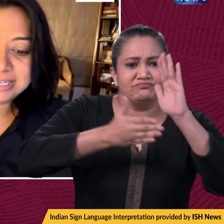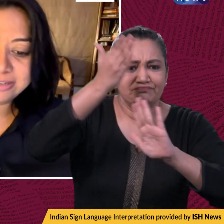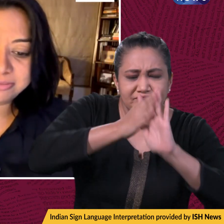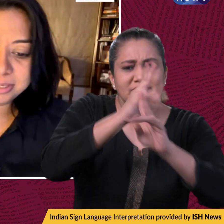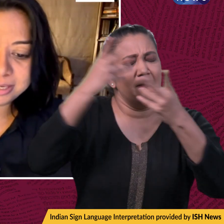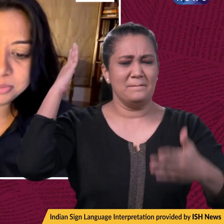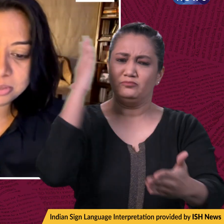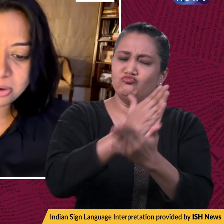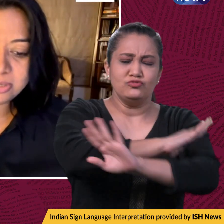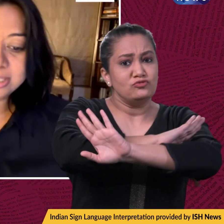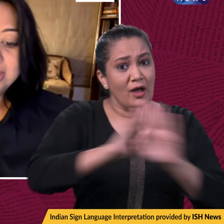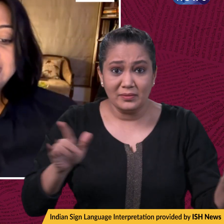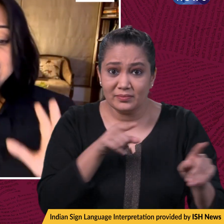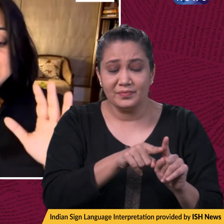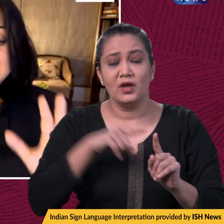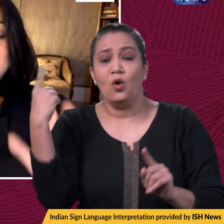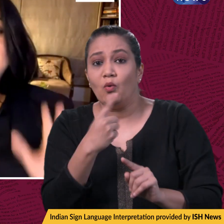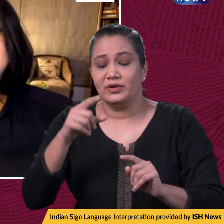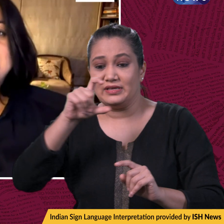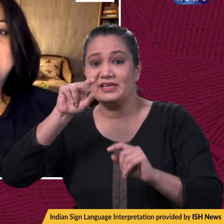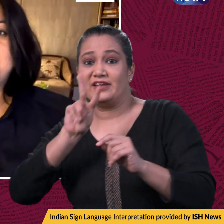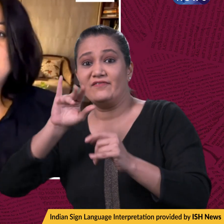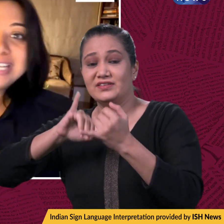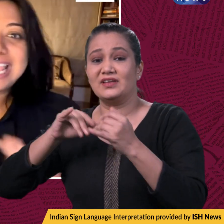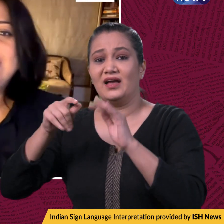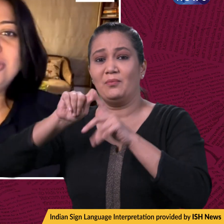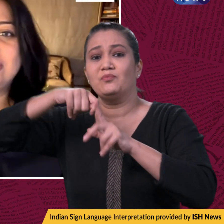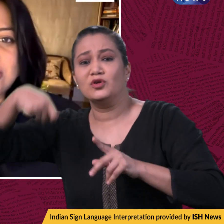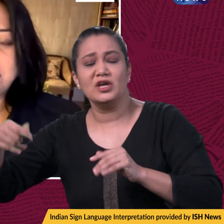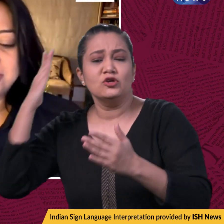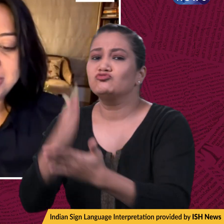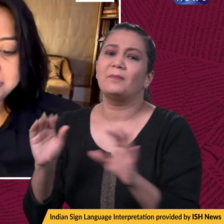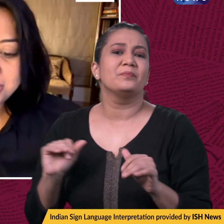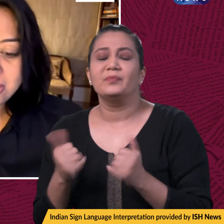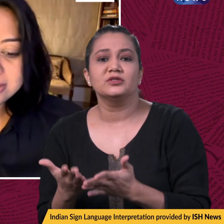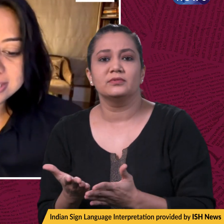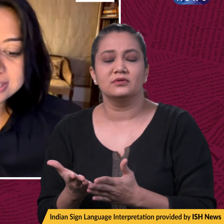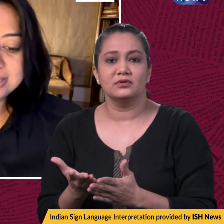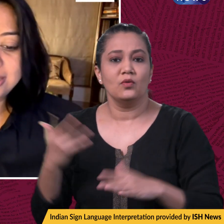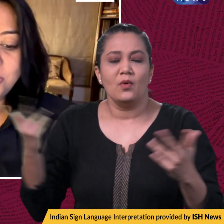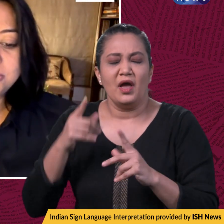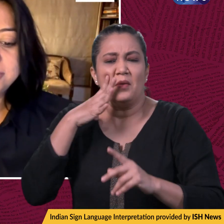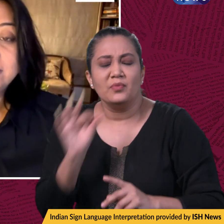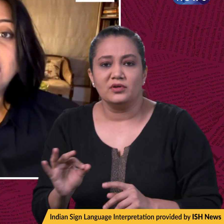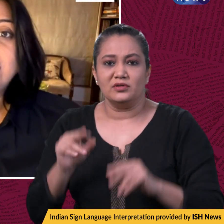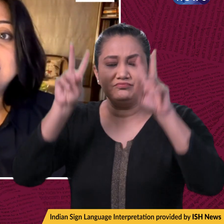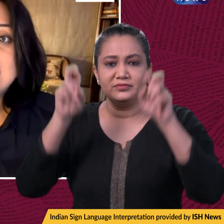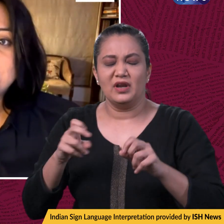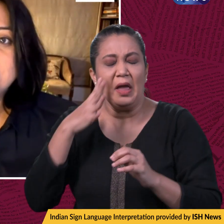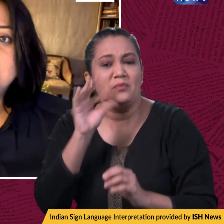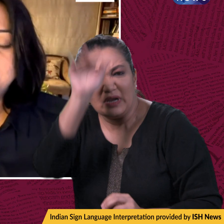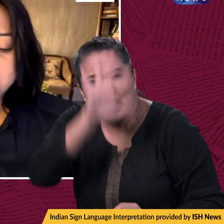activities in Delhi have come to a halt, the Central Vista project cannot stop because it is, and I quote,